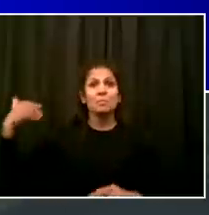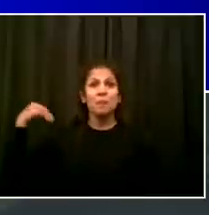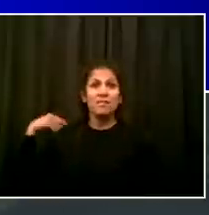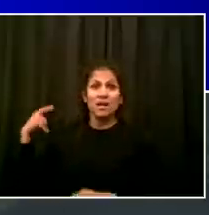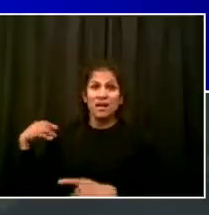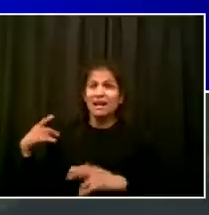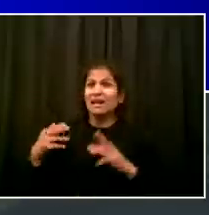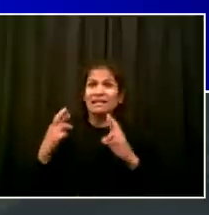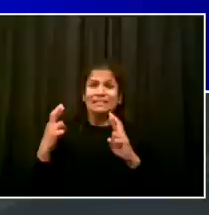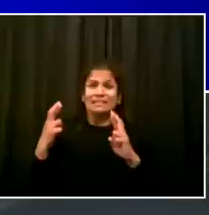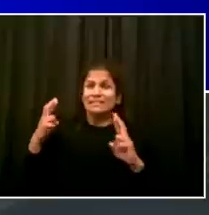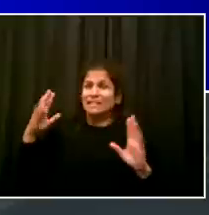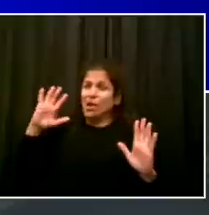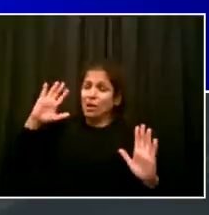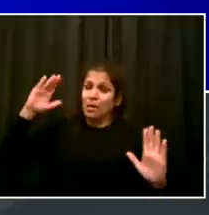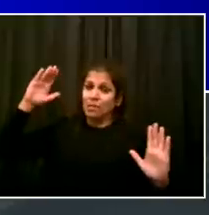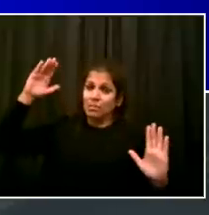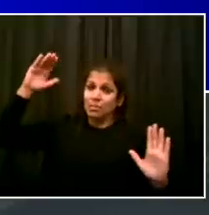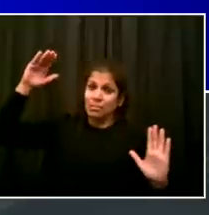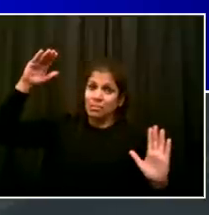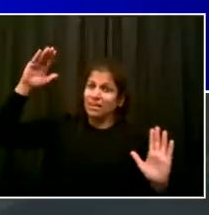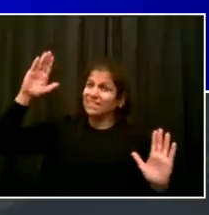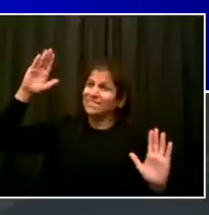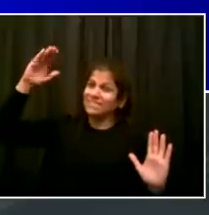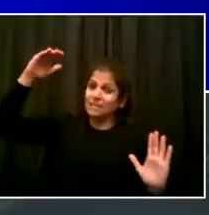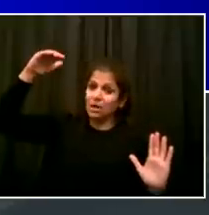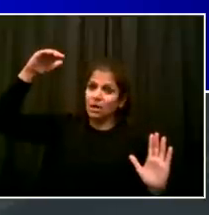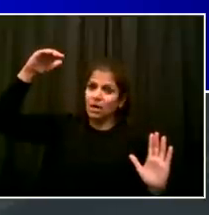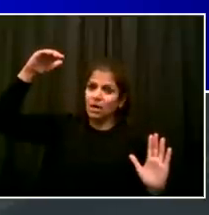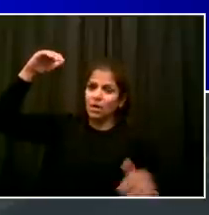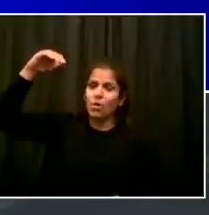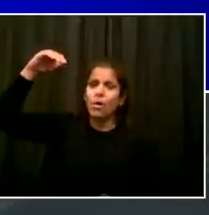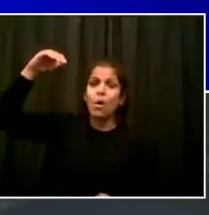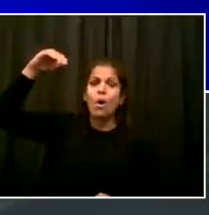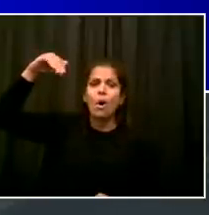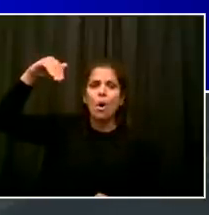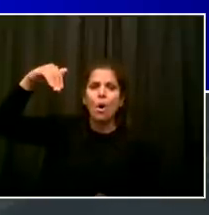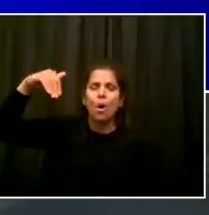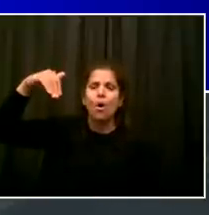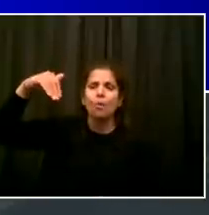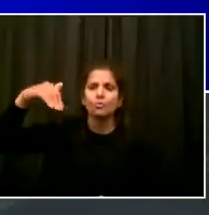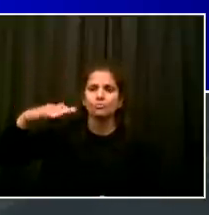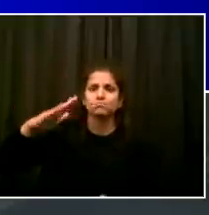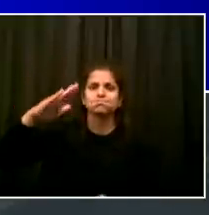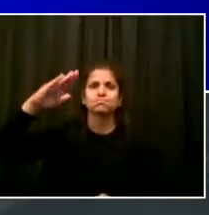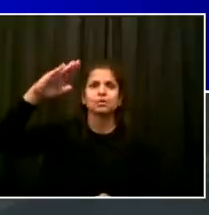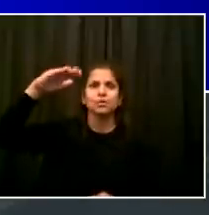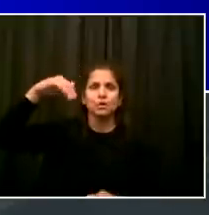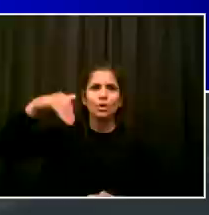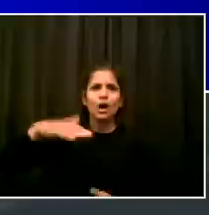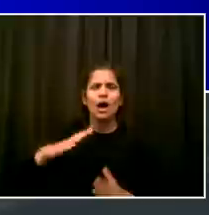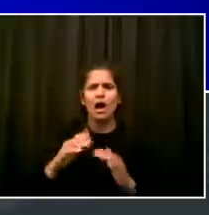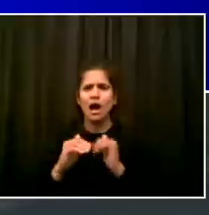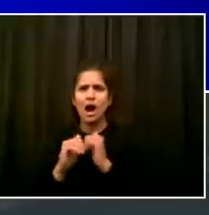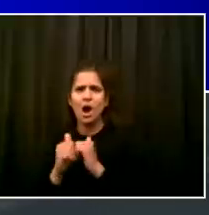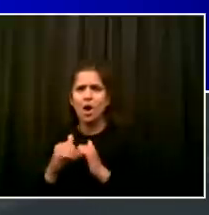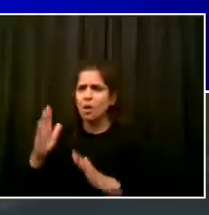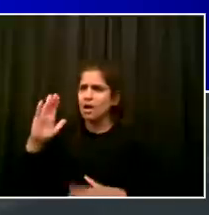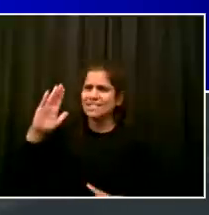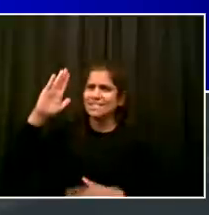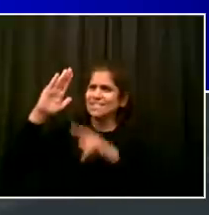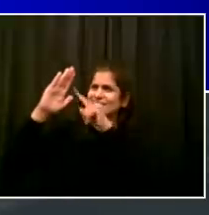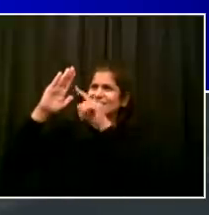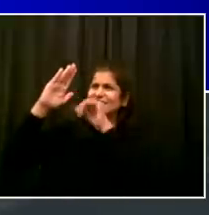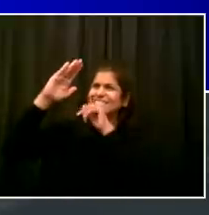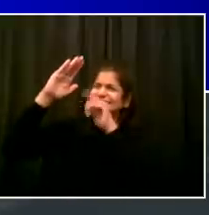all about making clear we could do that and we could sustain it. And some days we've had those ups and